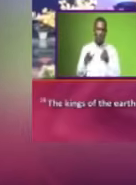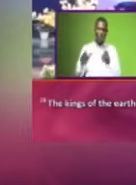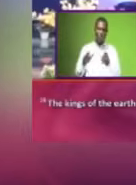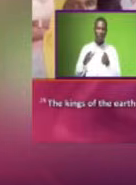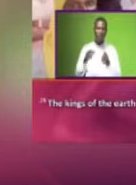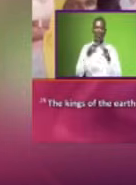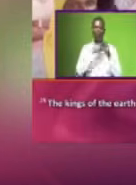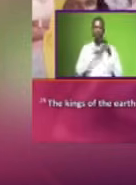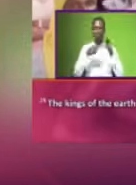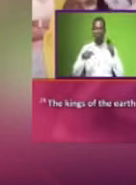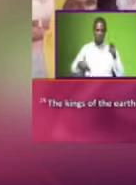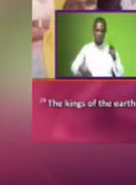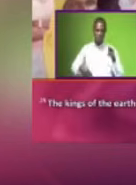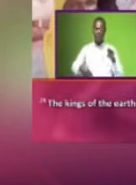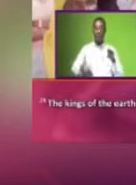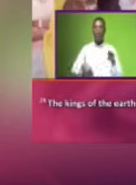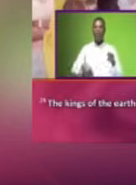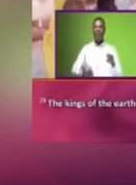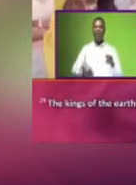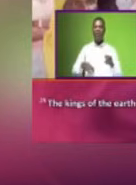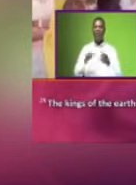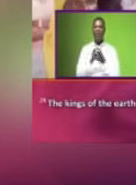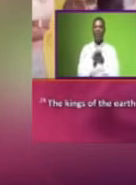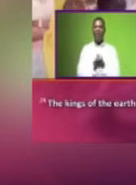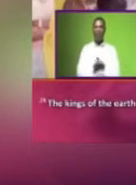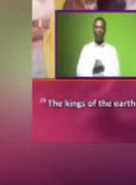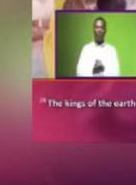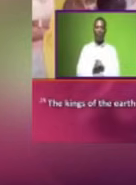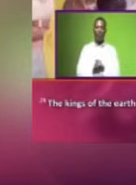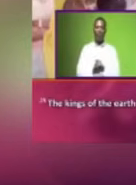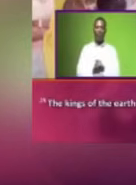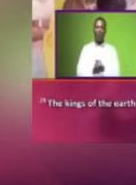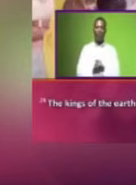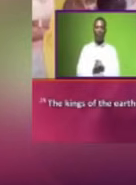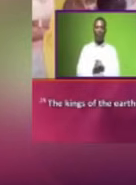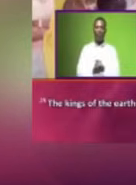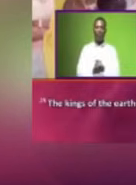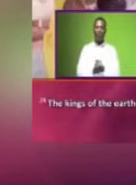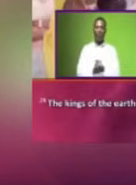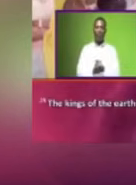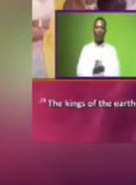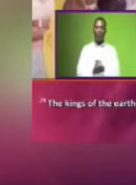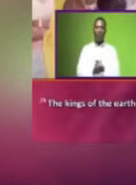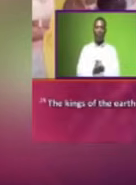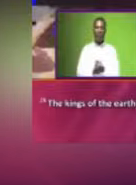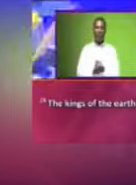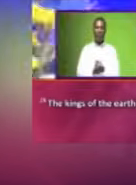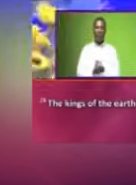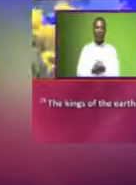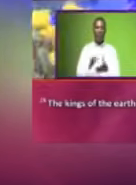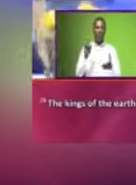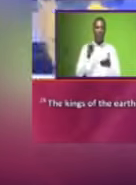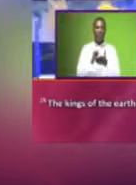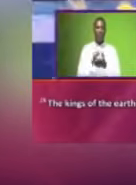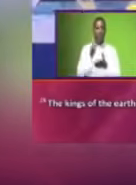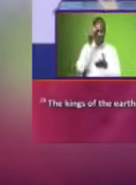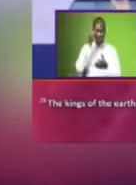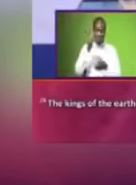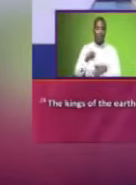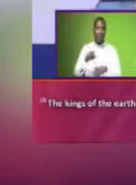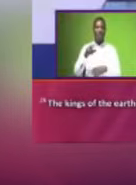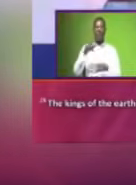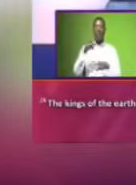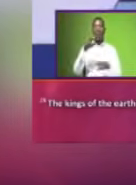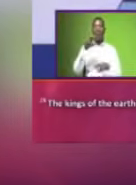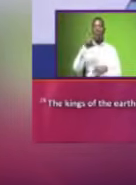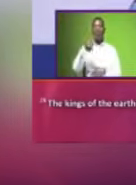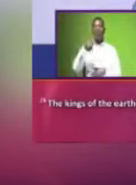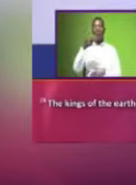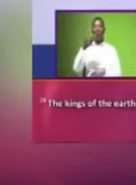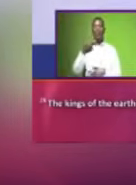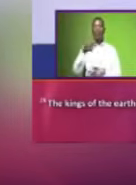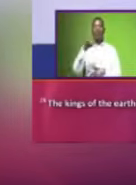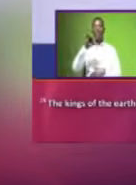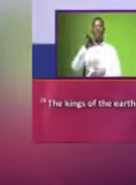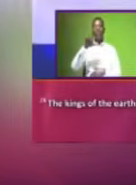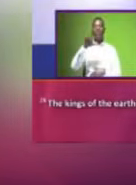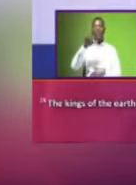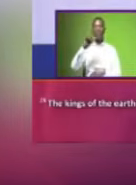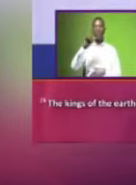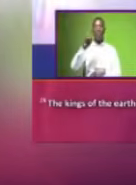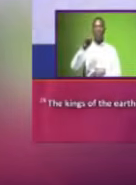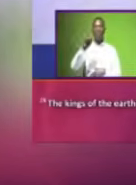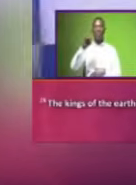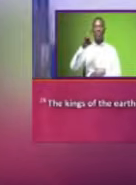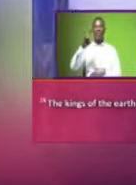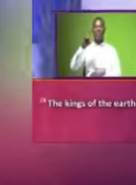those who are attacking the Philadelphia movement from all angles. I don't think that Philadelphia movement. No